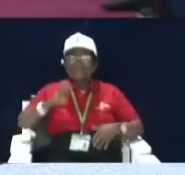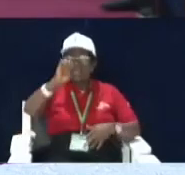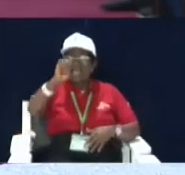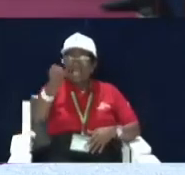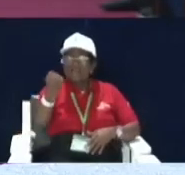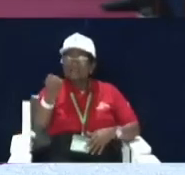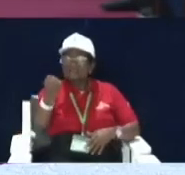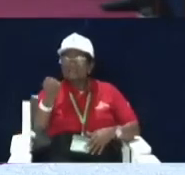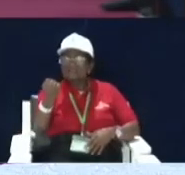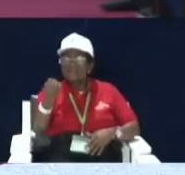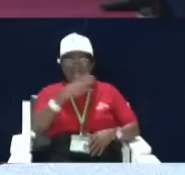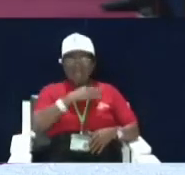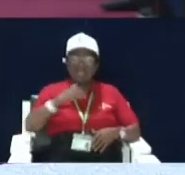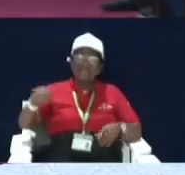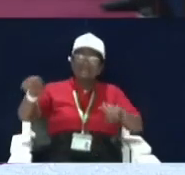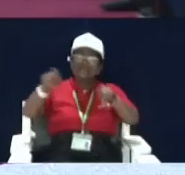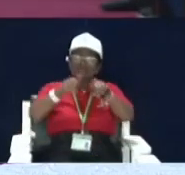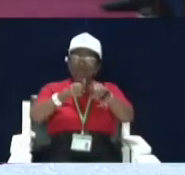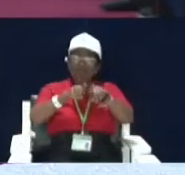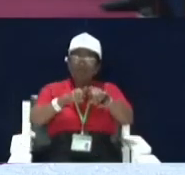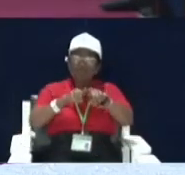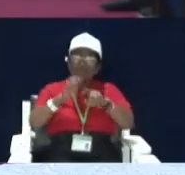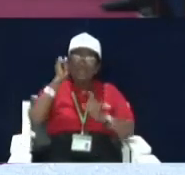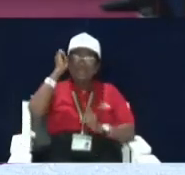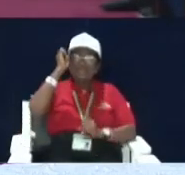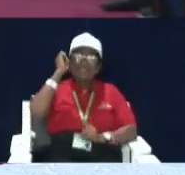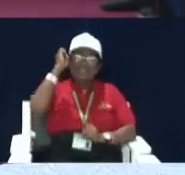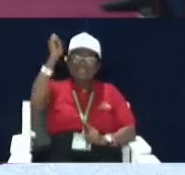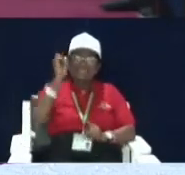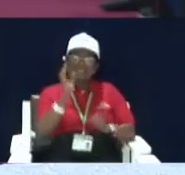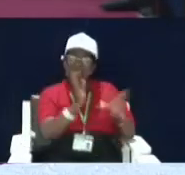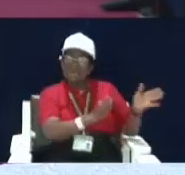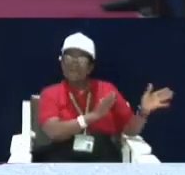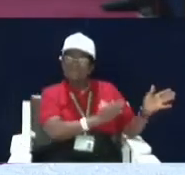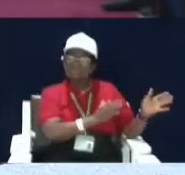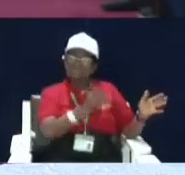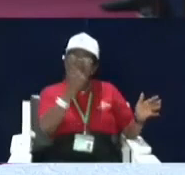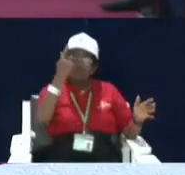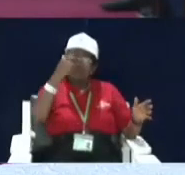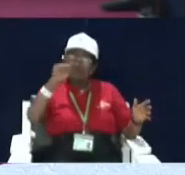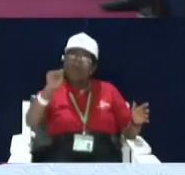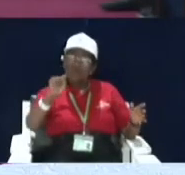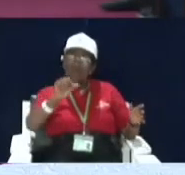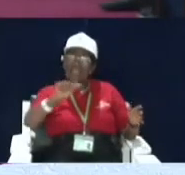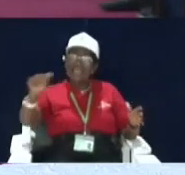And so he arranged for a competition.